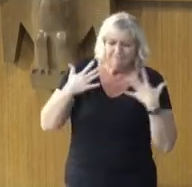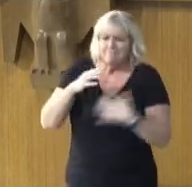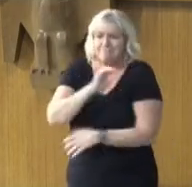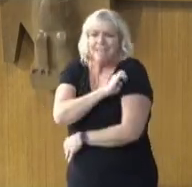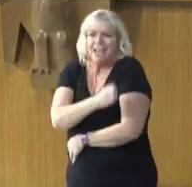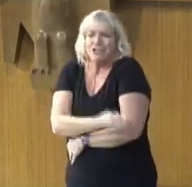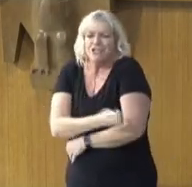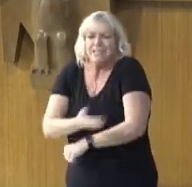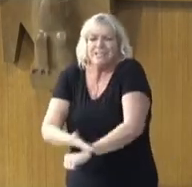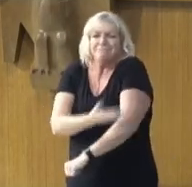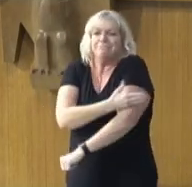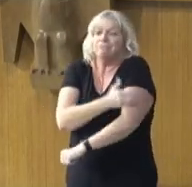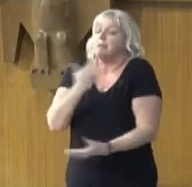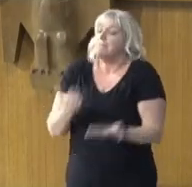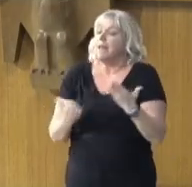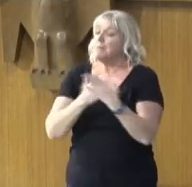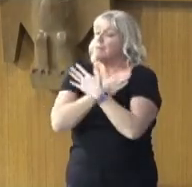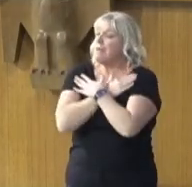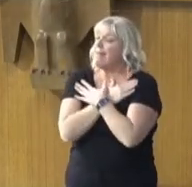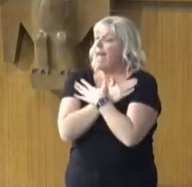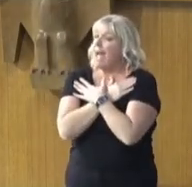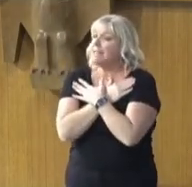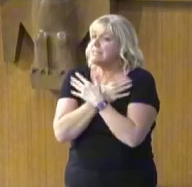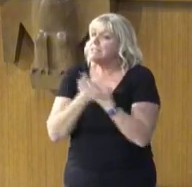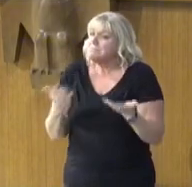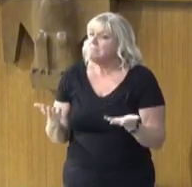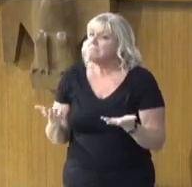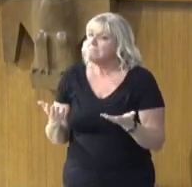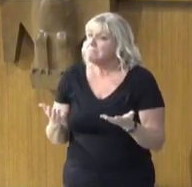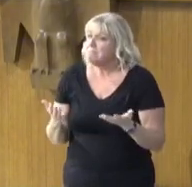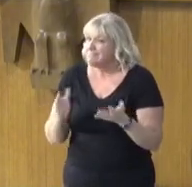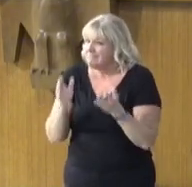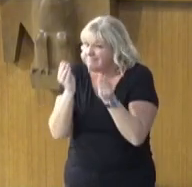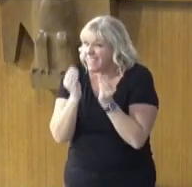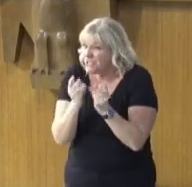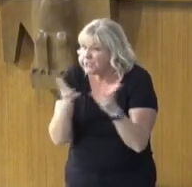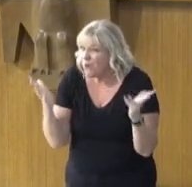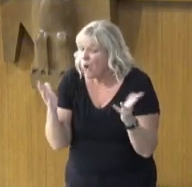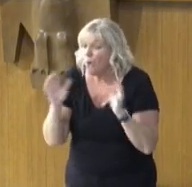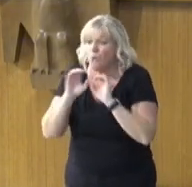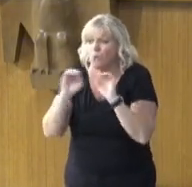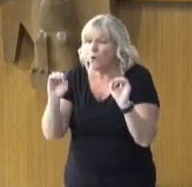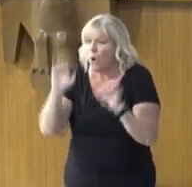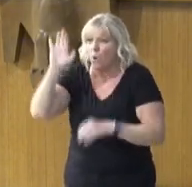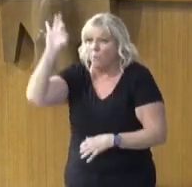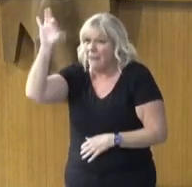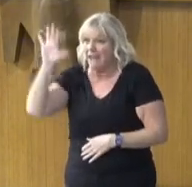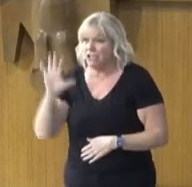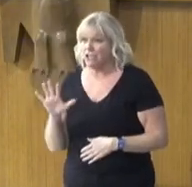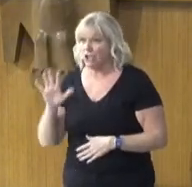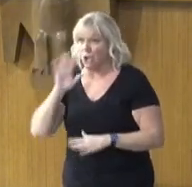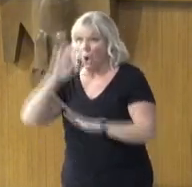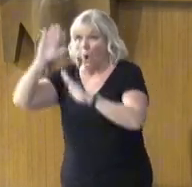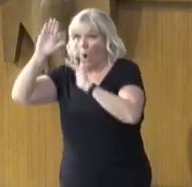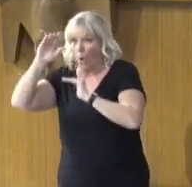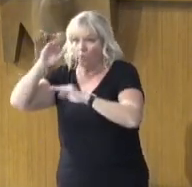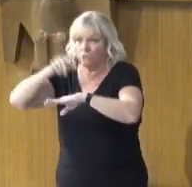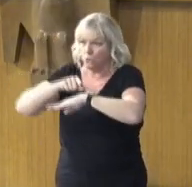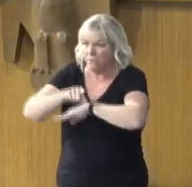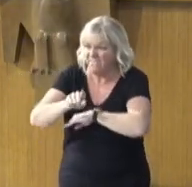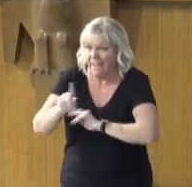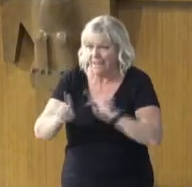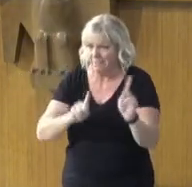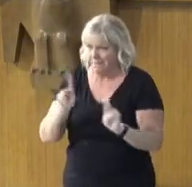maybe even to relax. And you should know that no pastor steps into the pulpit hoping to offend you or